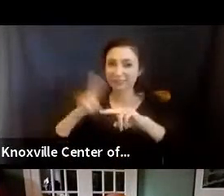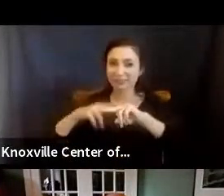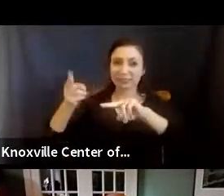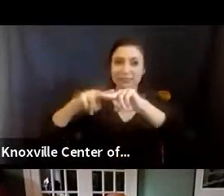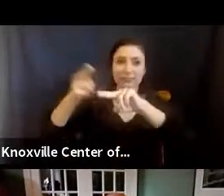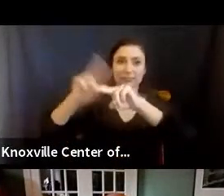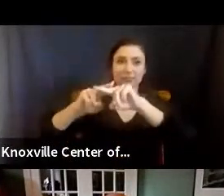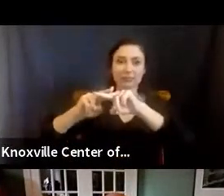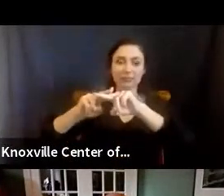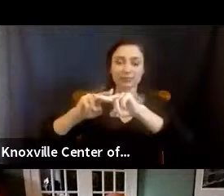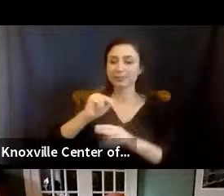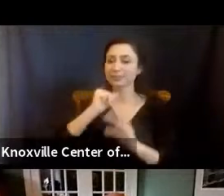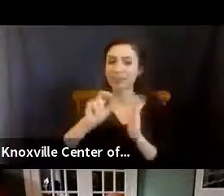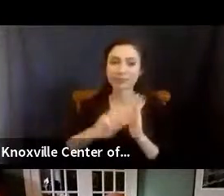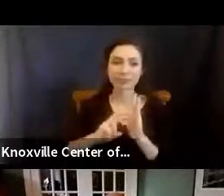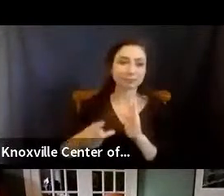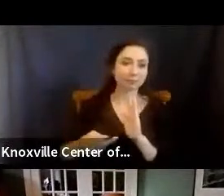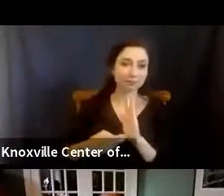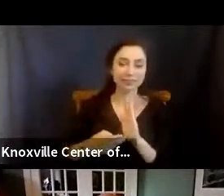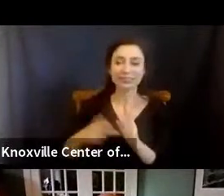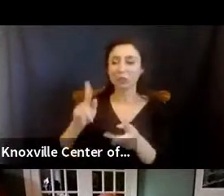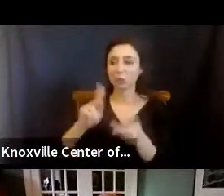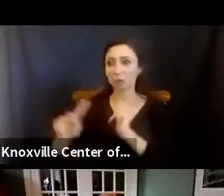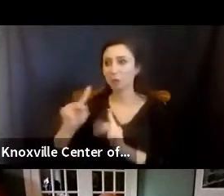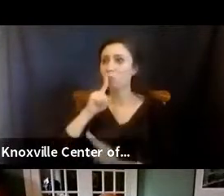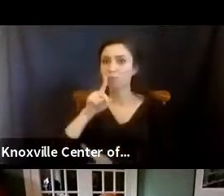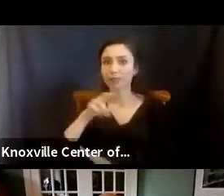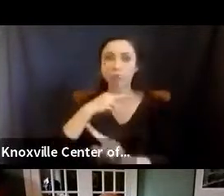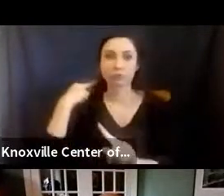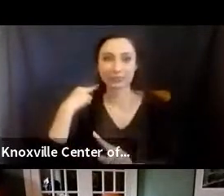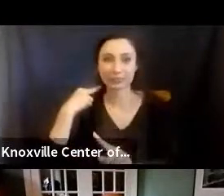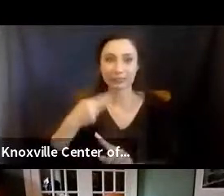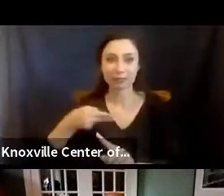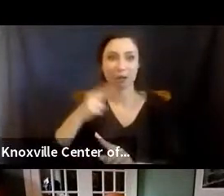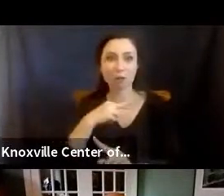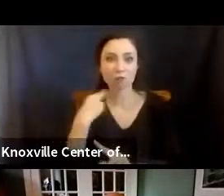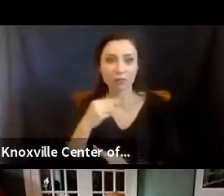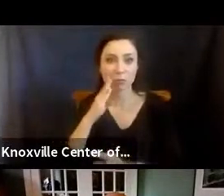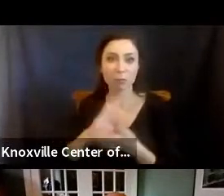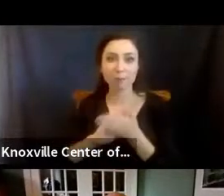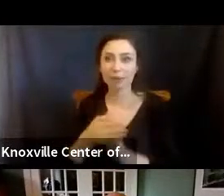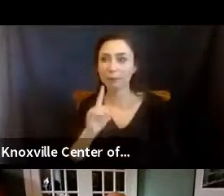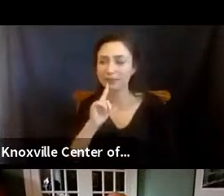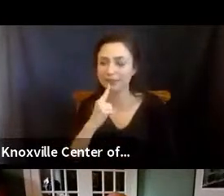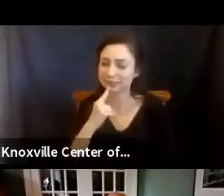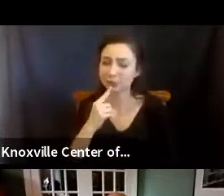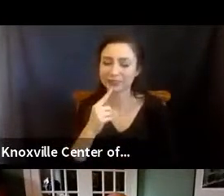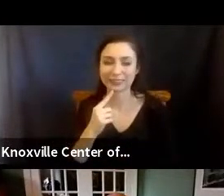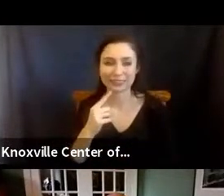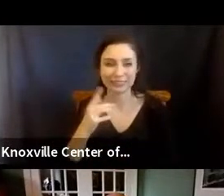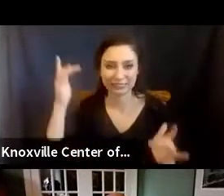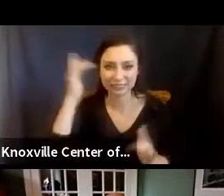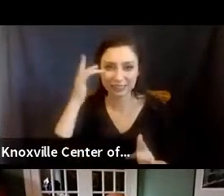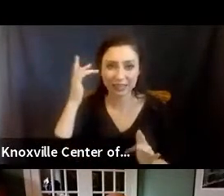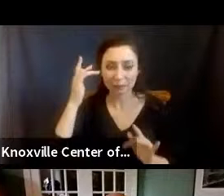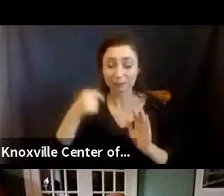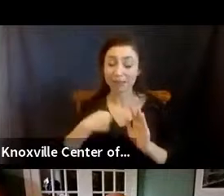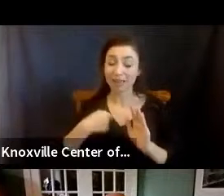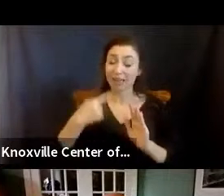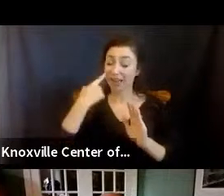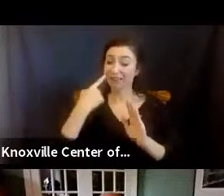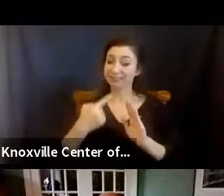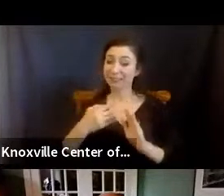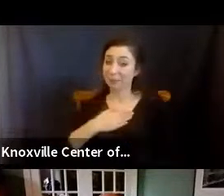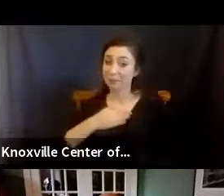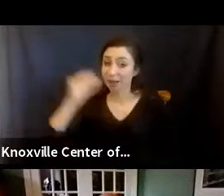say that these are people who are particularly vulnerable that are going to get particularly sick, but it does speak, and I think my